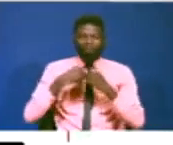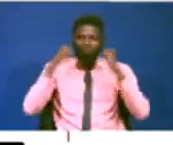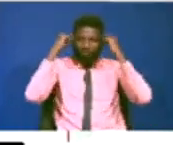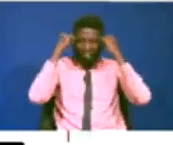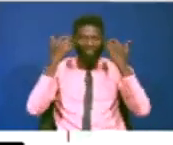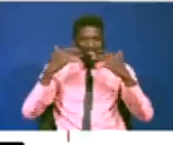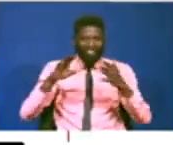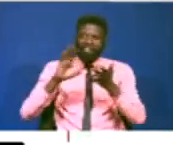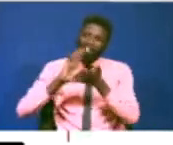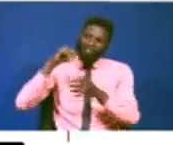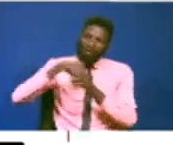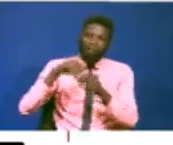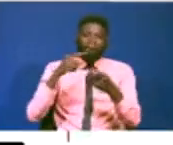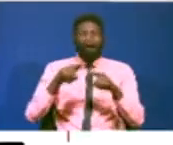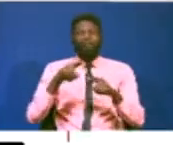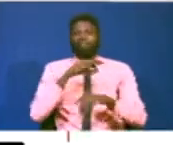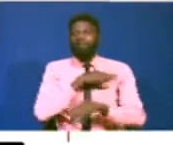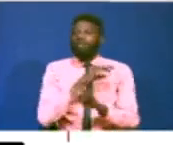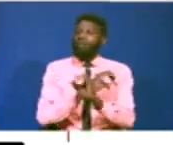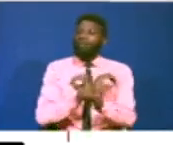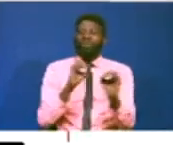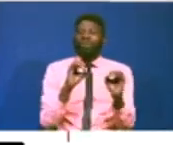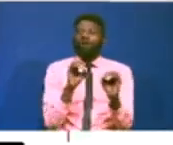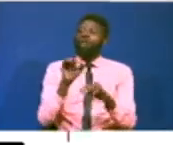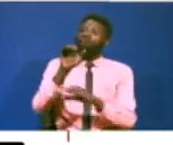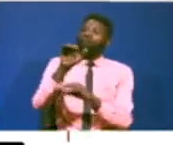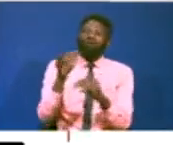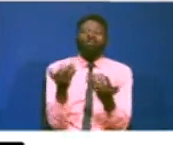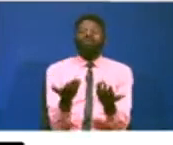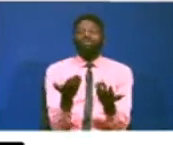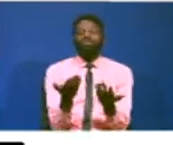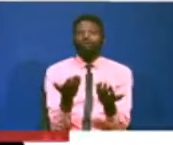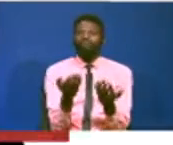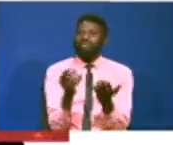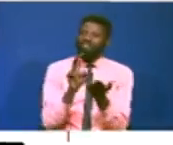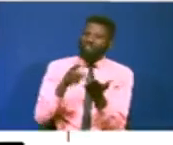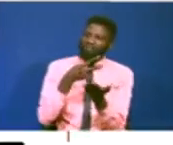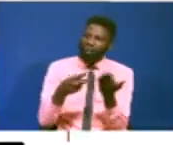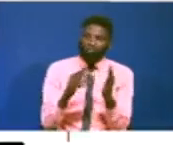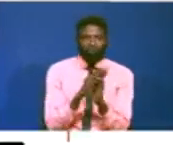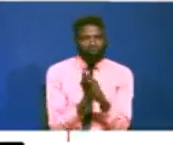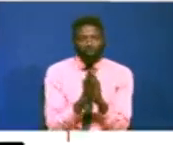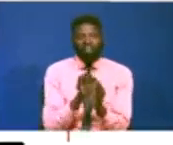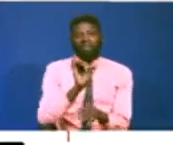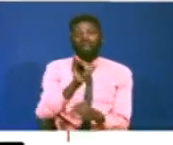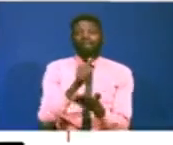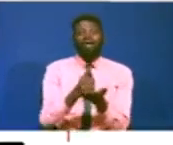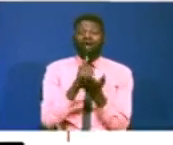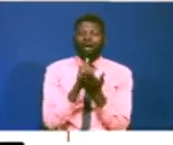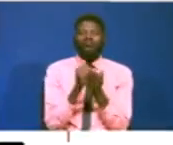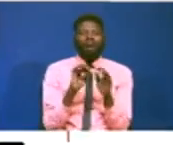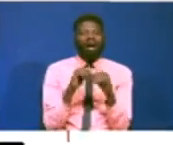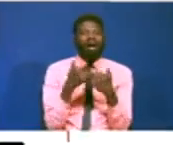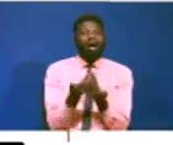the returns. Mm. How do you reach out to these people? How do we tell our how will the failure stories or coming together and creating this synergy